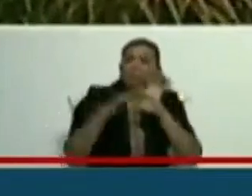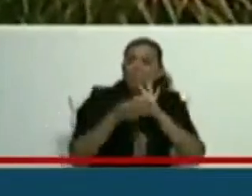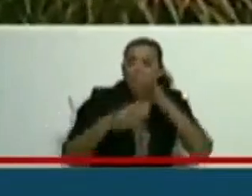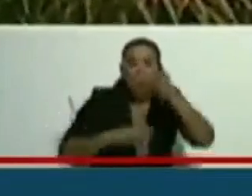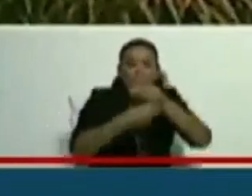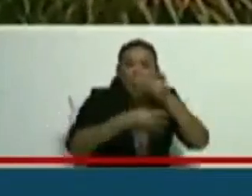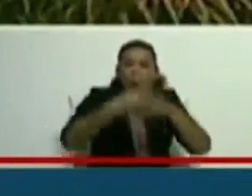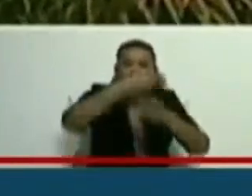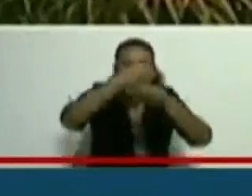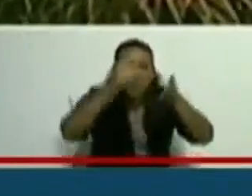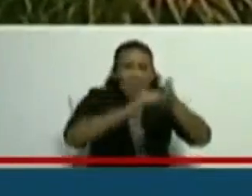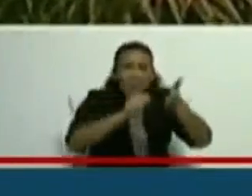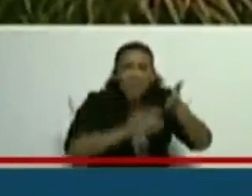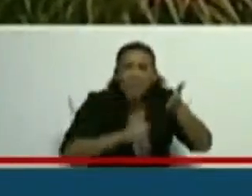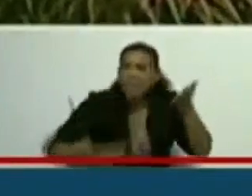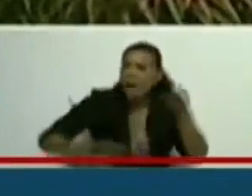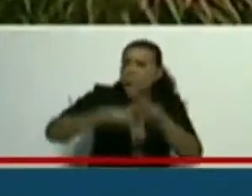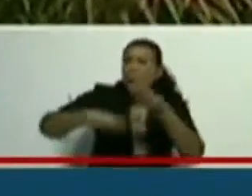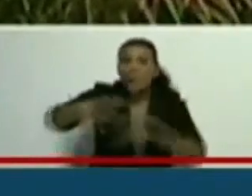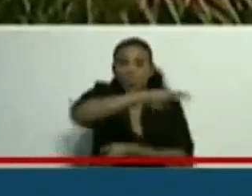20 years of complementary